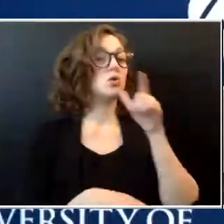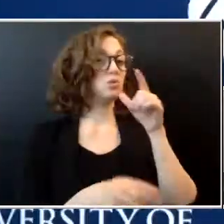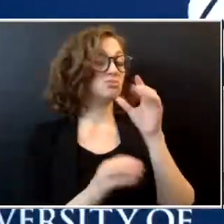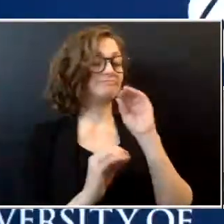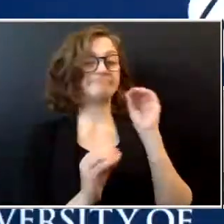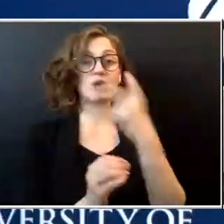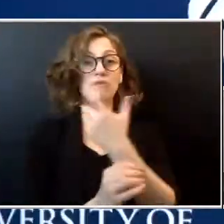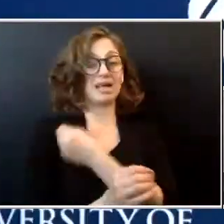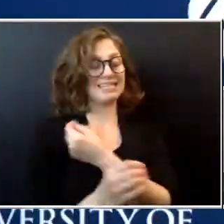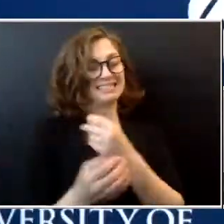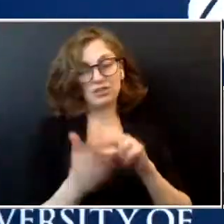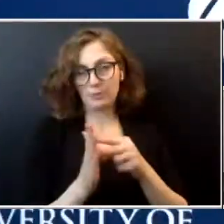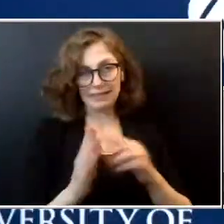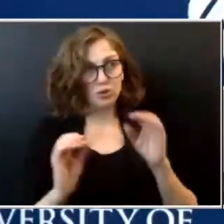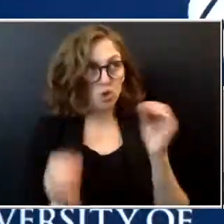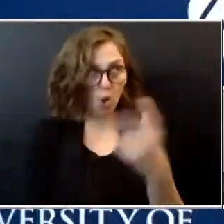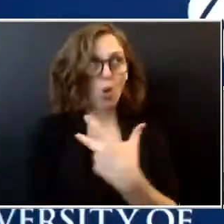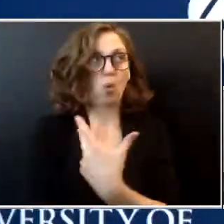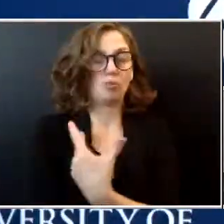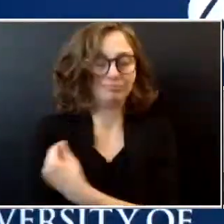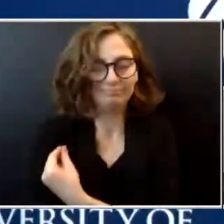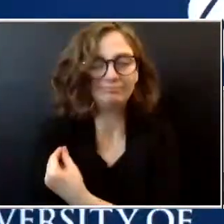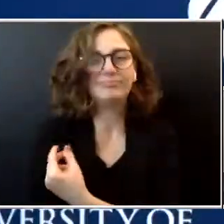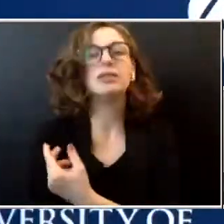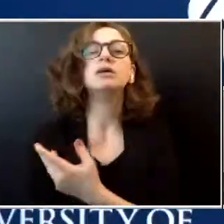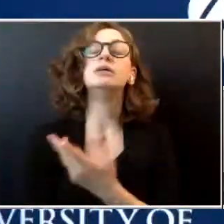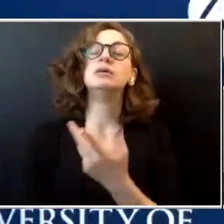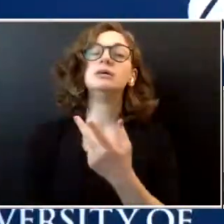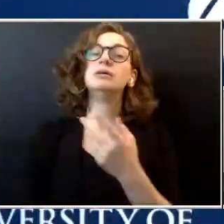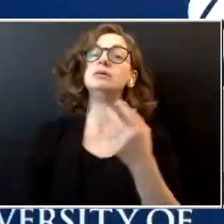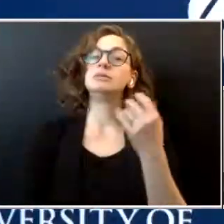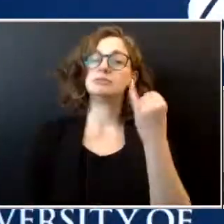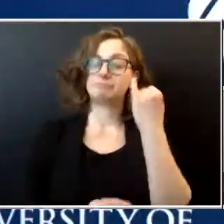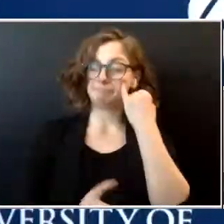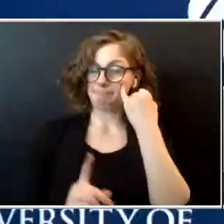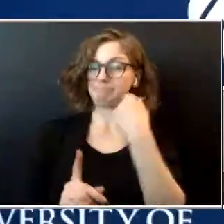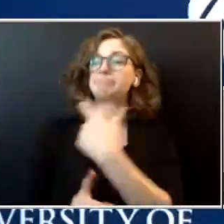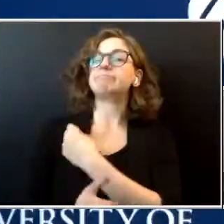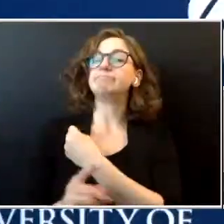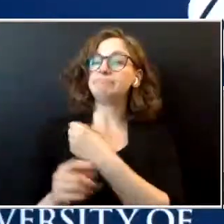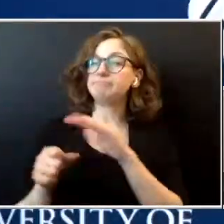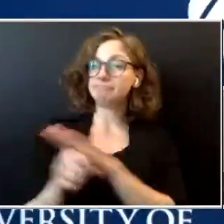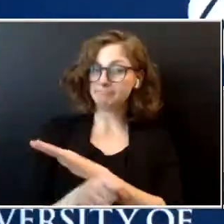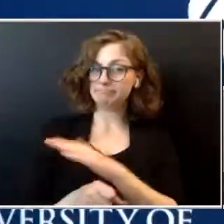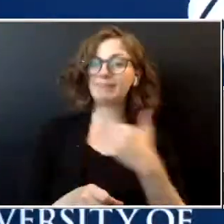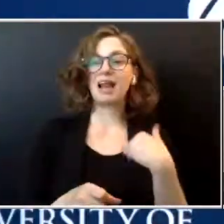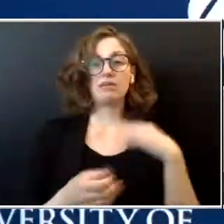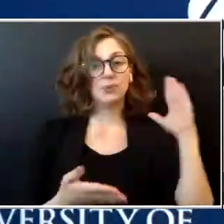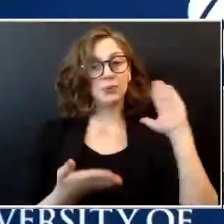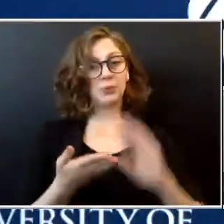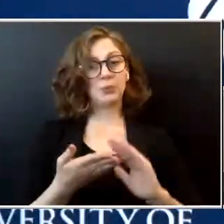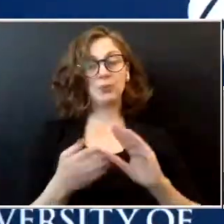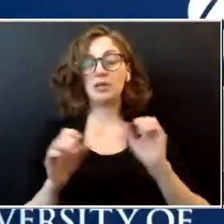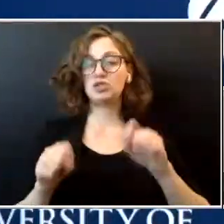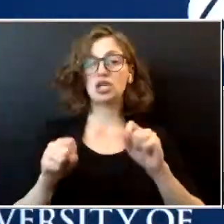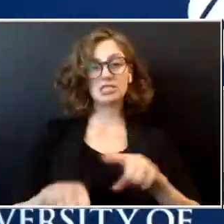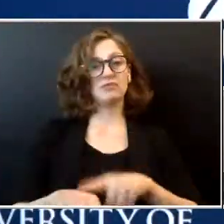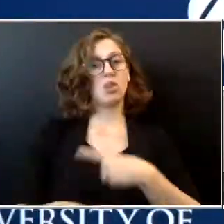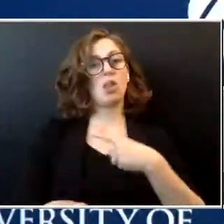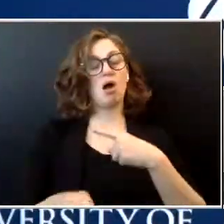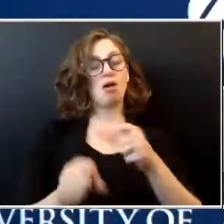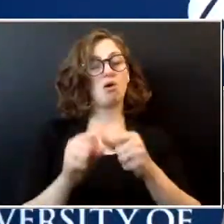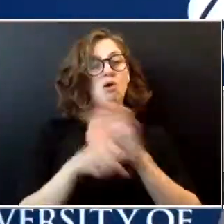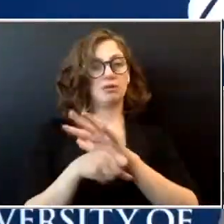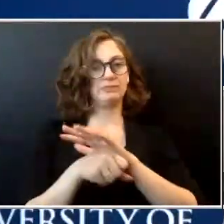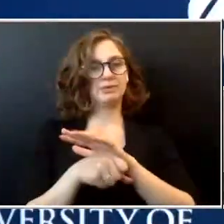But what they did find was that those vaccinated people did have a significant reduction in their chance of long COVID. So I think that's good news. One more positive effect